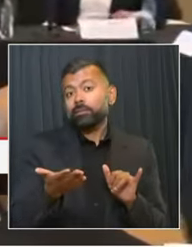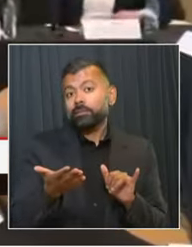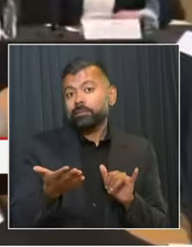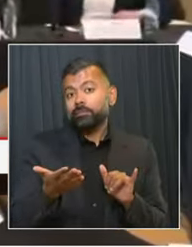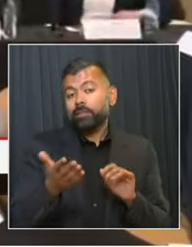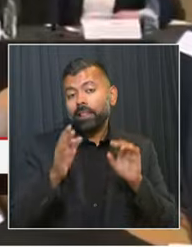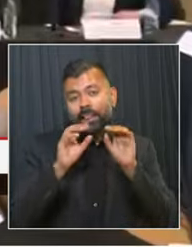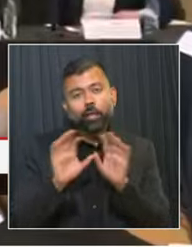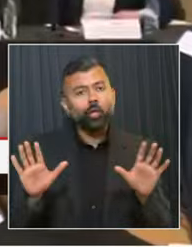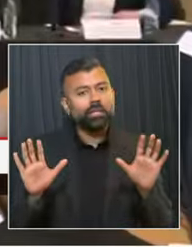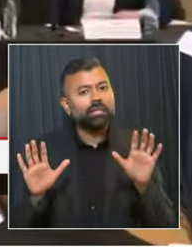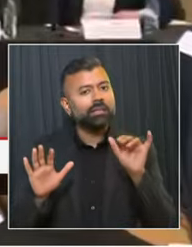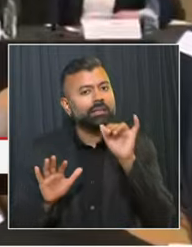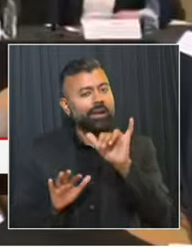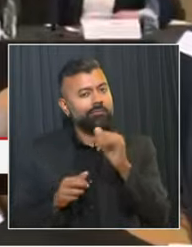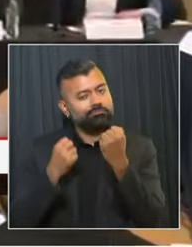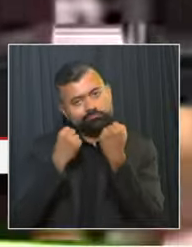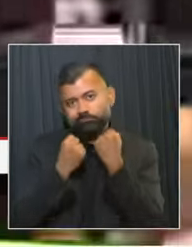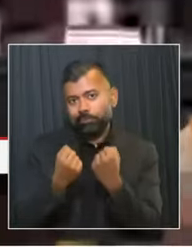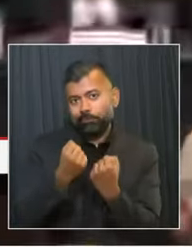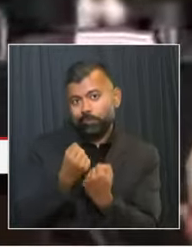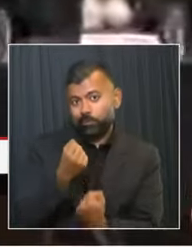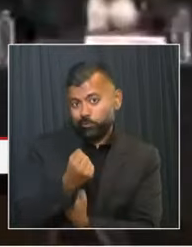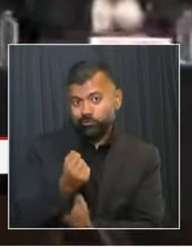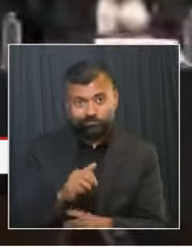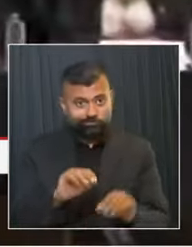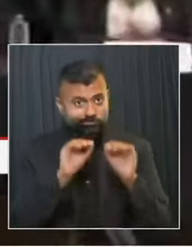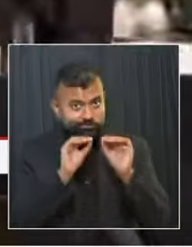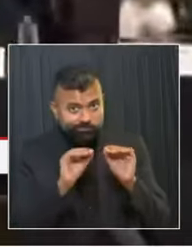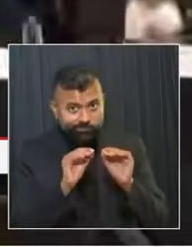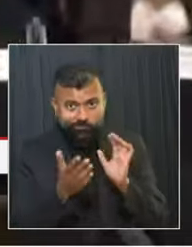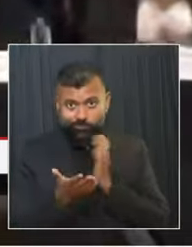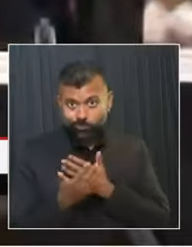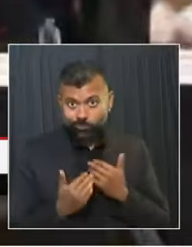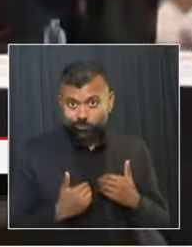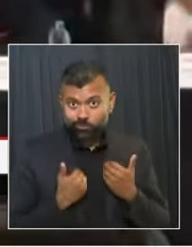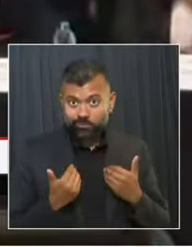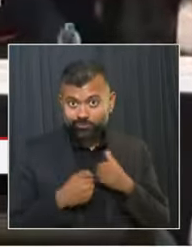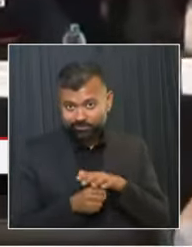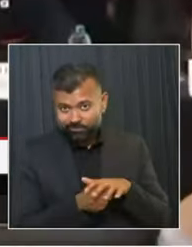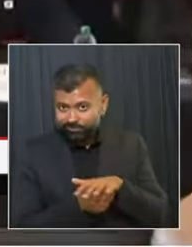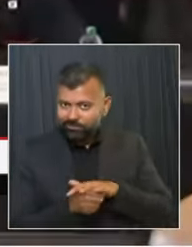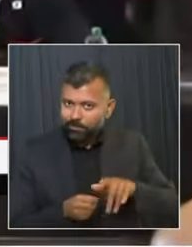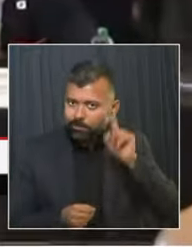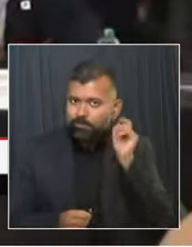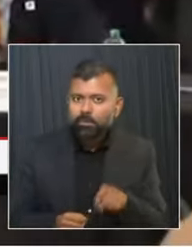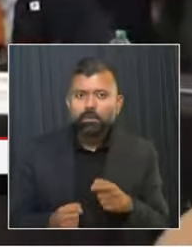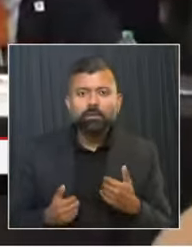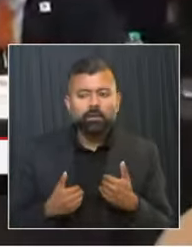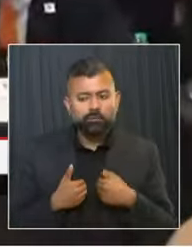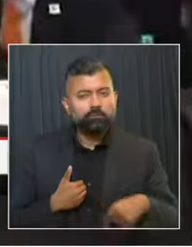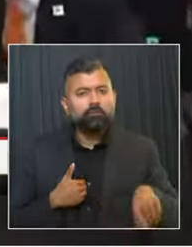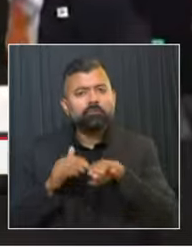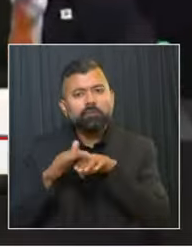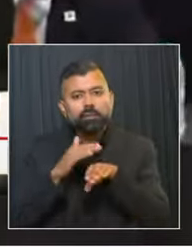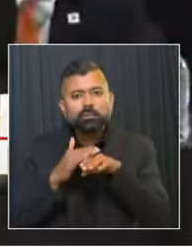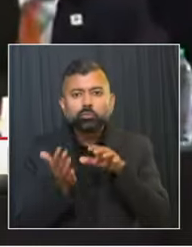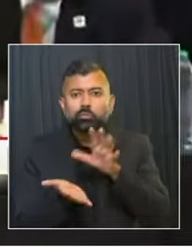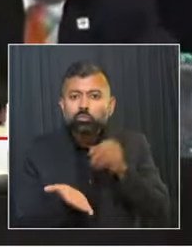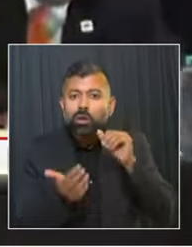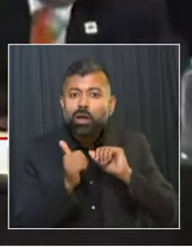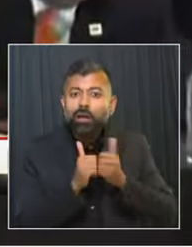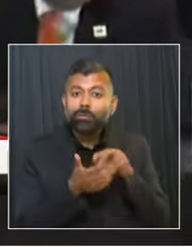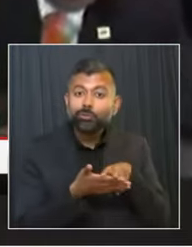our systems writ large are the things that cause our young people to learn to read, and in particular to read by third grade. So